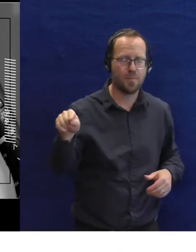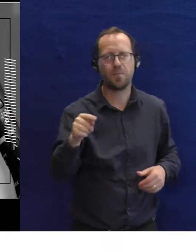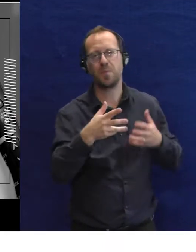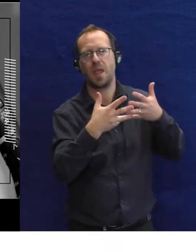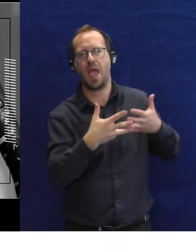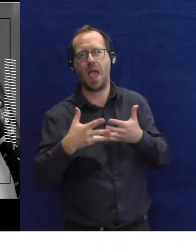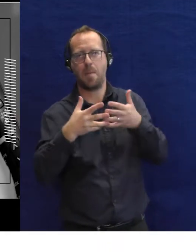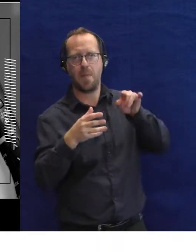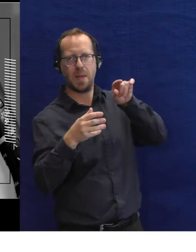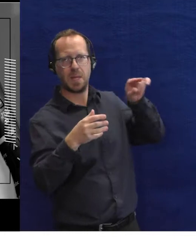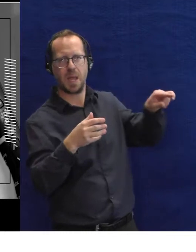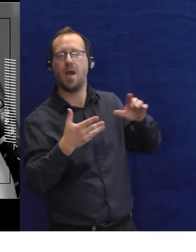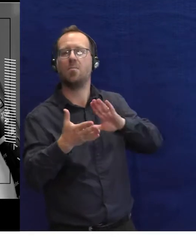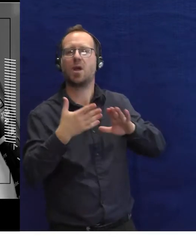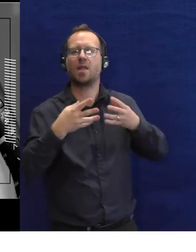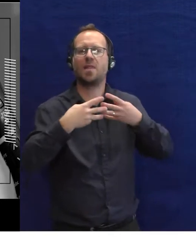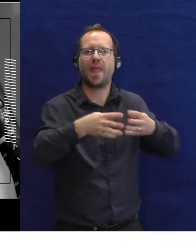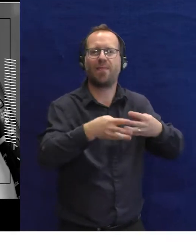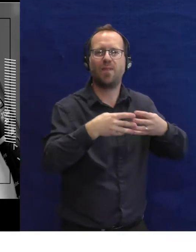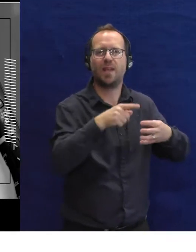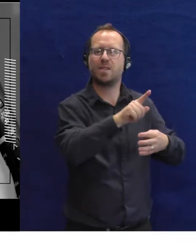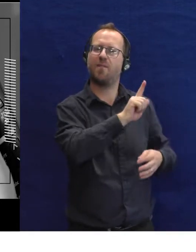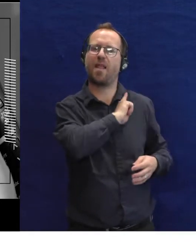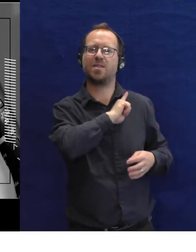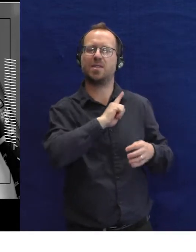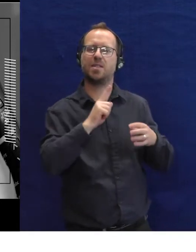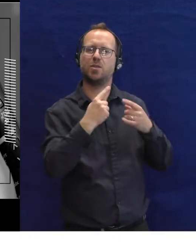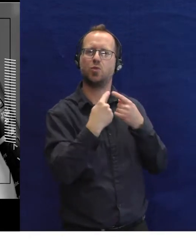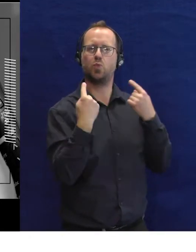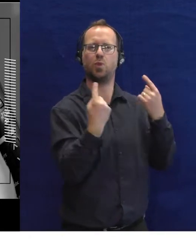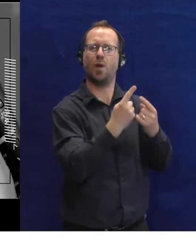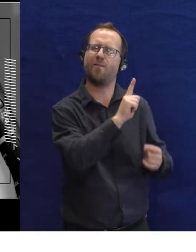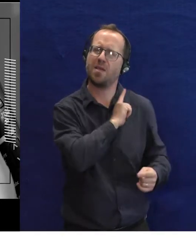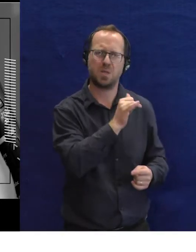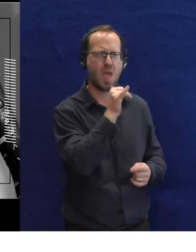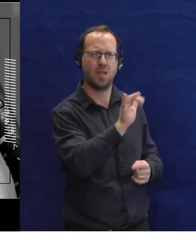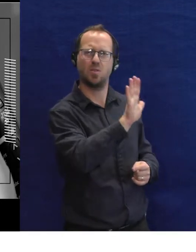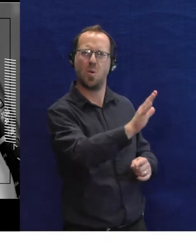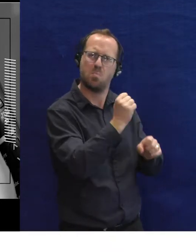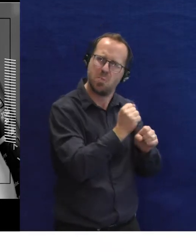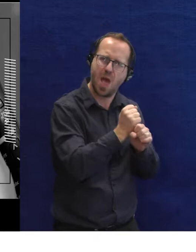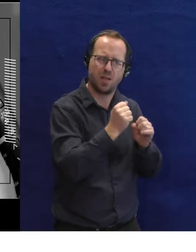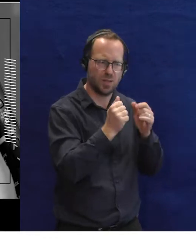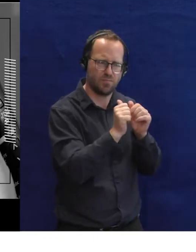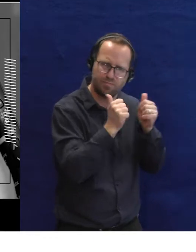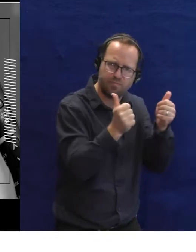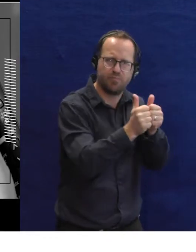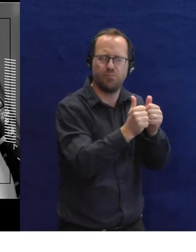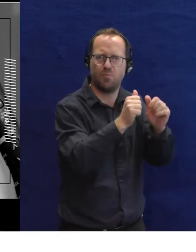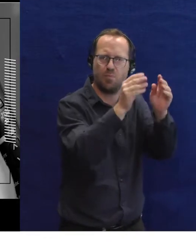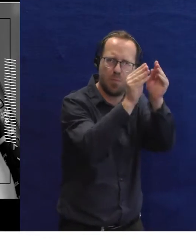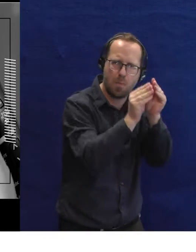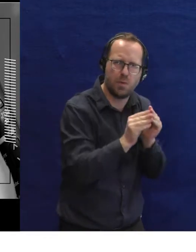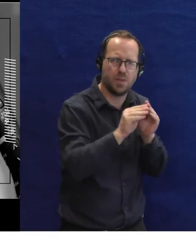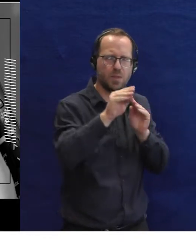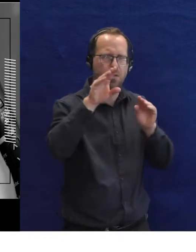Some of the big platforms like Netflix, for example, meanwhile have own studios to create own audio descriptions.